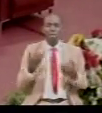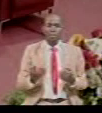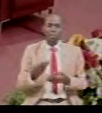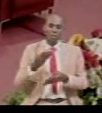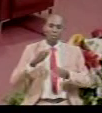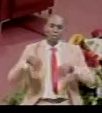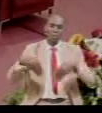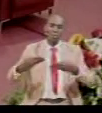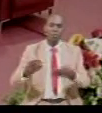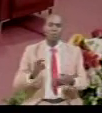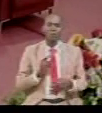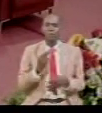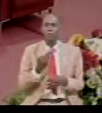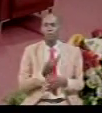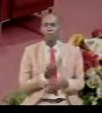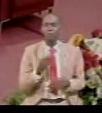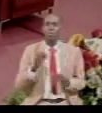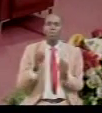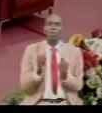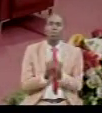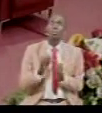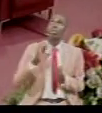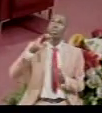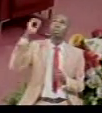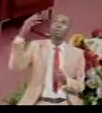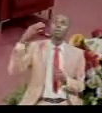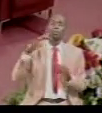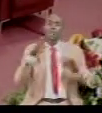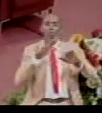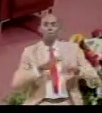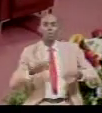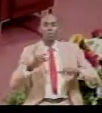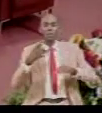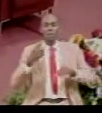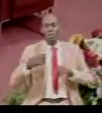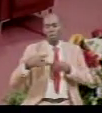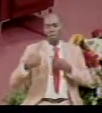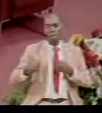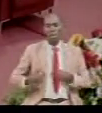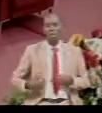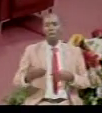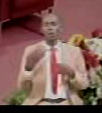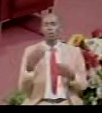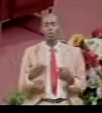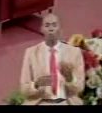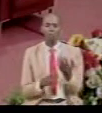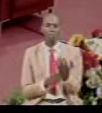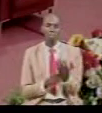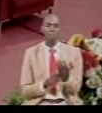graciously, mercifully, the heart of flesh.